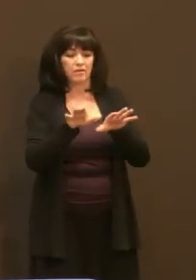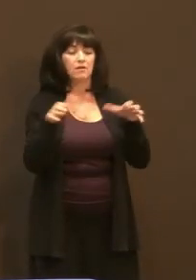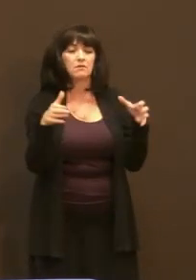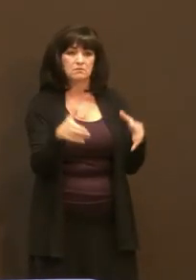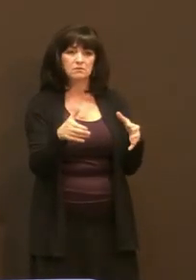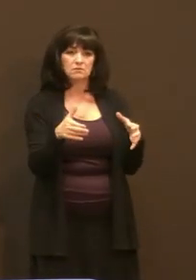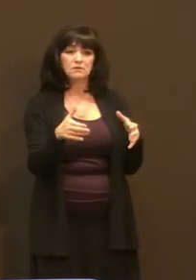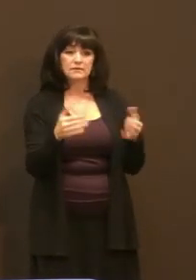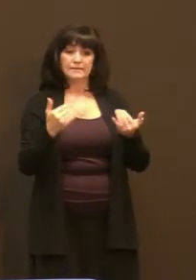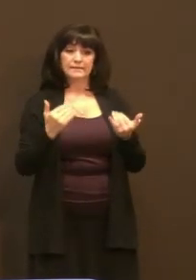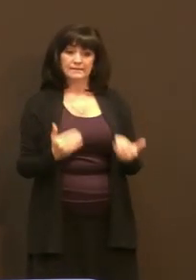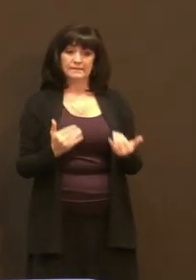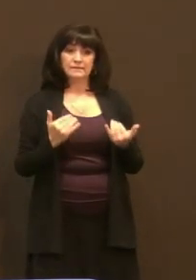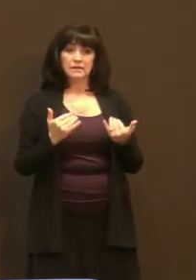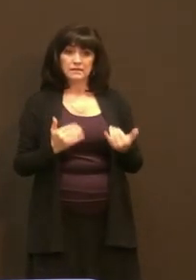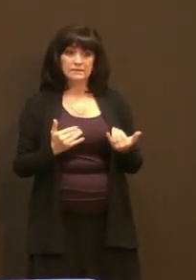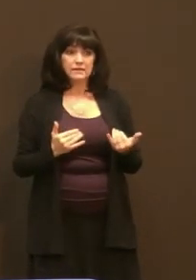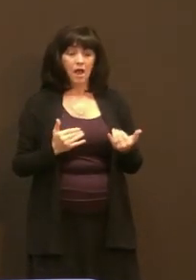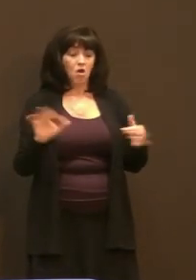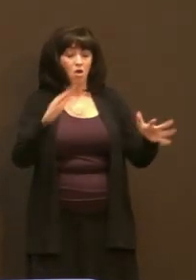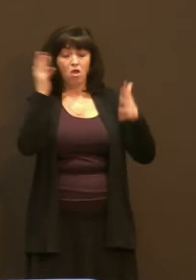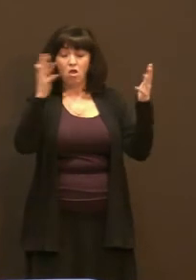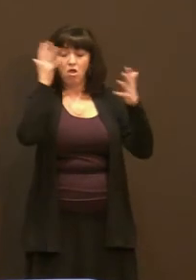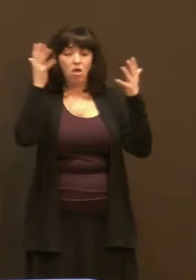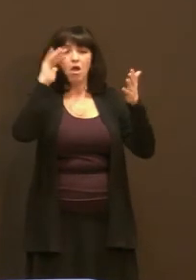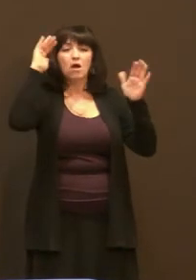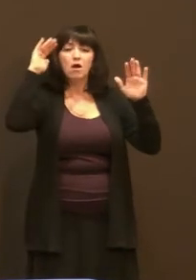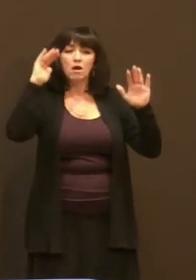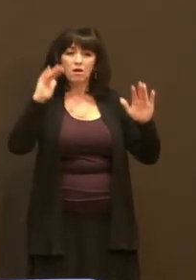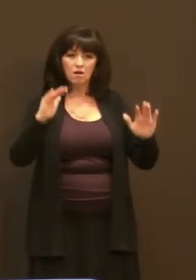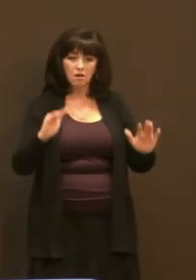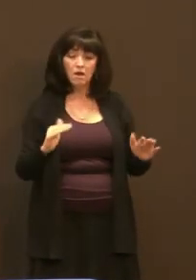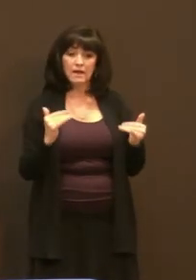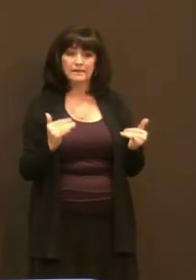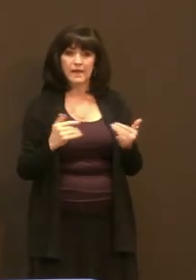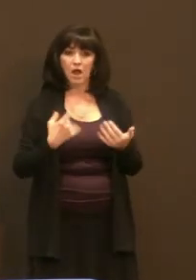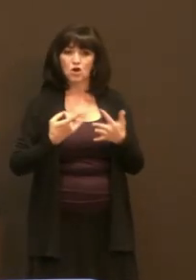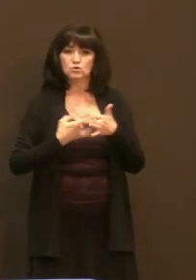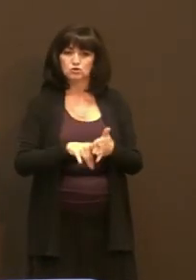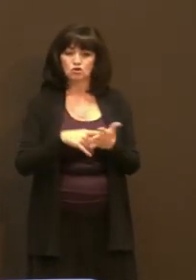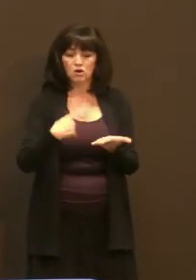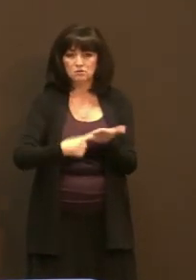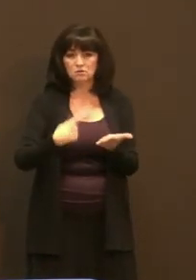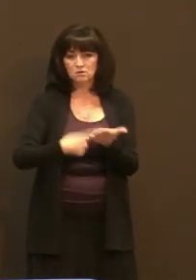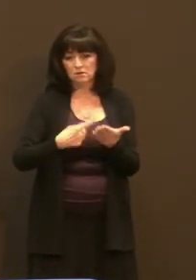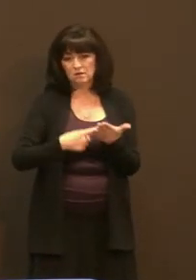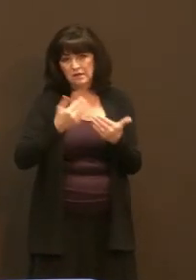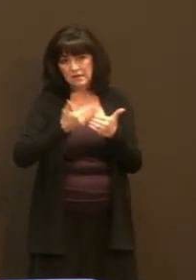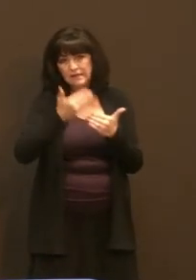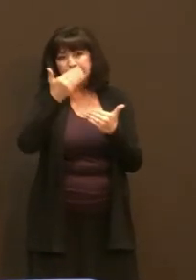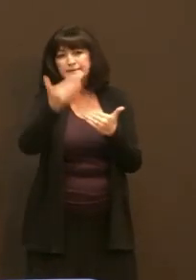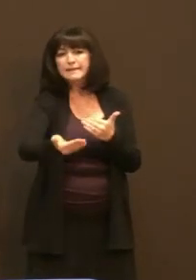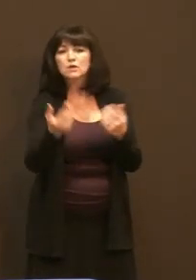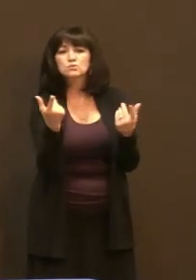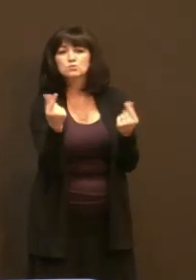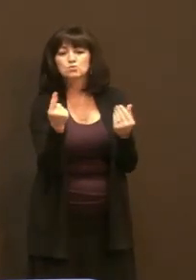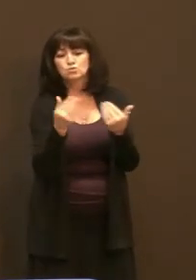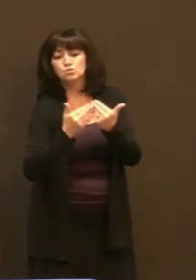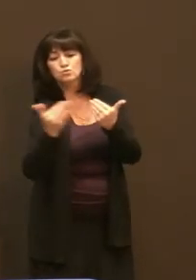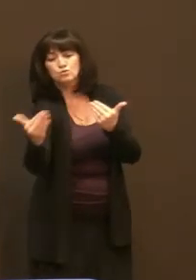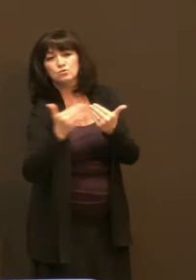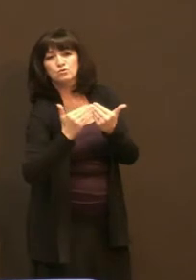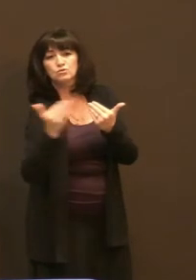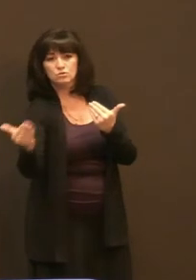starting to discuss what is that going to mean as we go into the next phase of thinking about, how do we